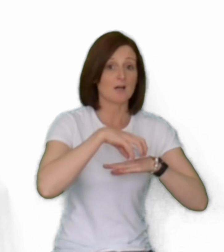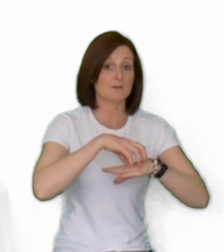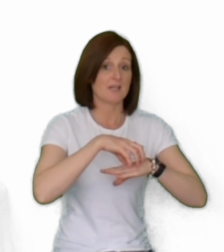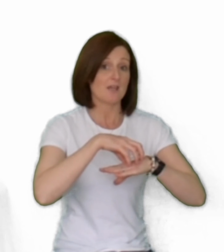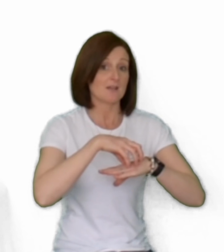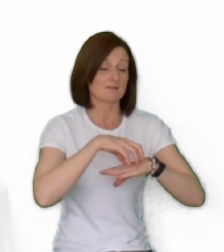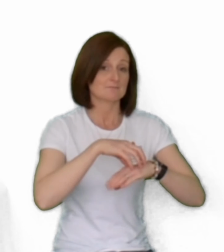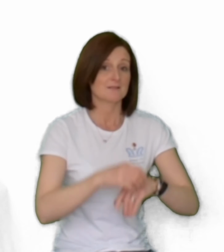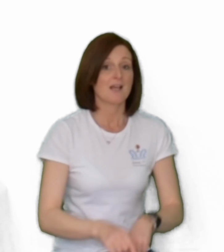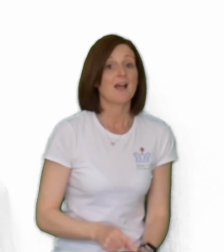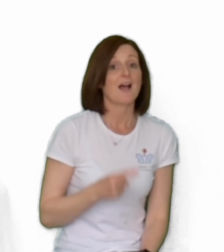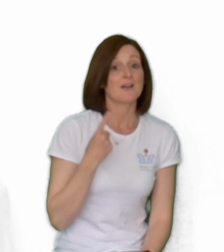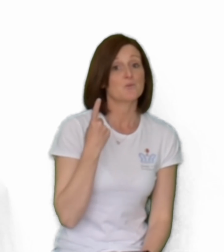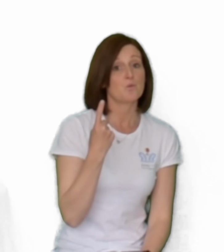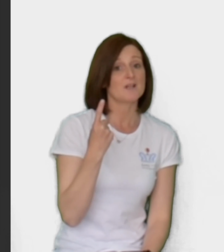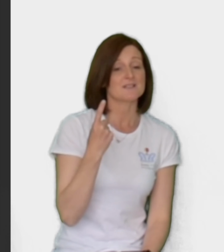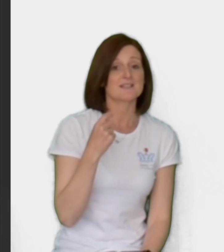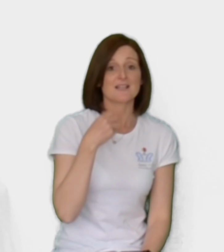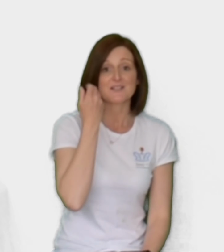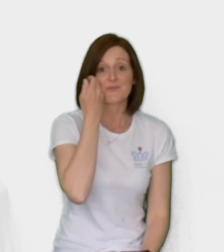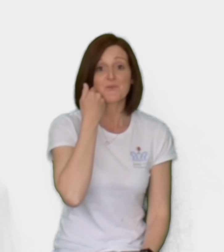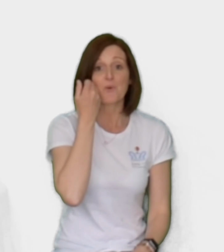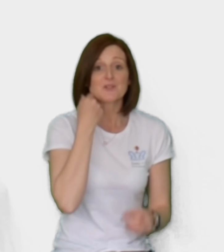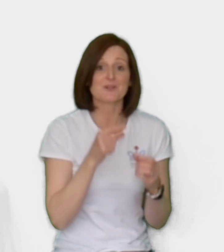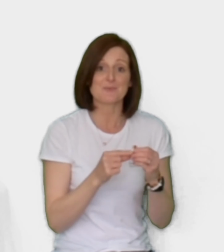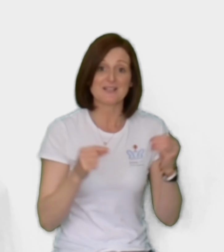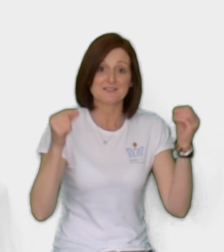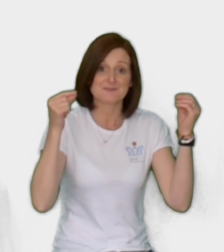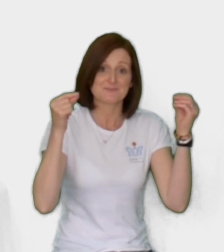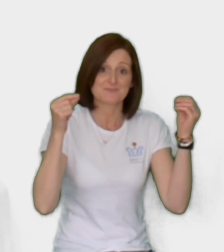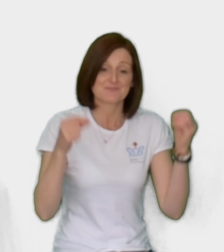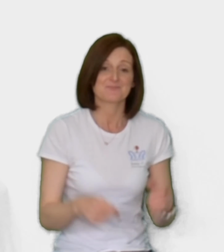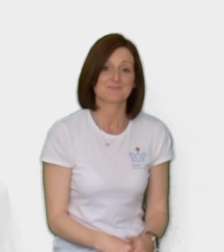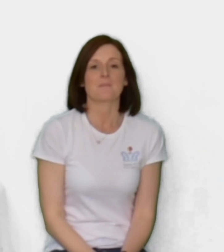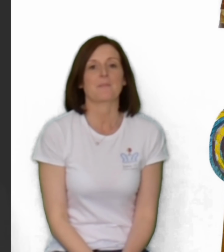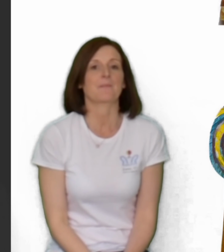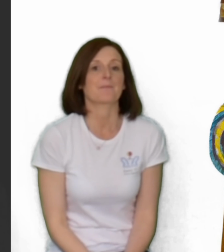one cupcake, and one slice of watermelon.